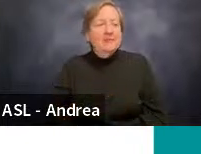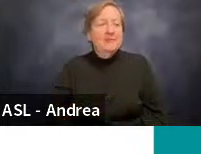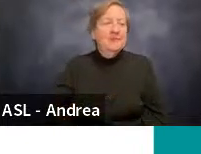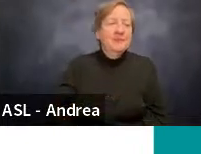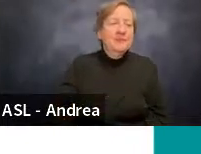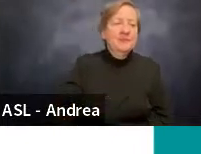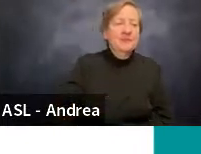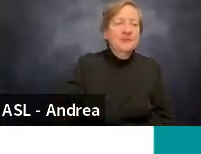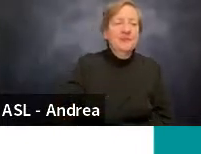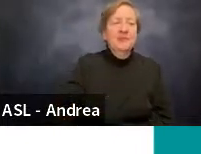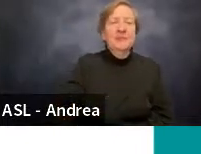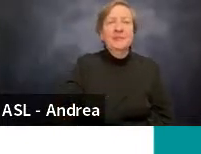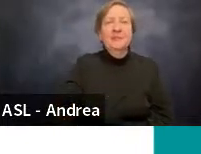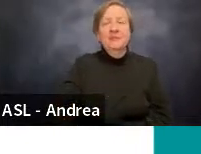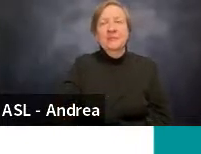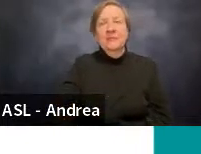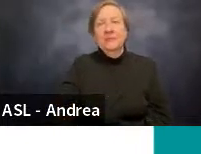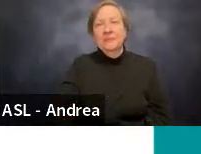Thanks, Monica.